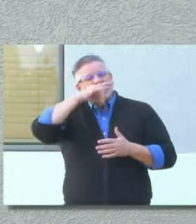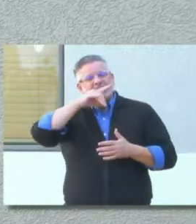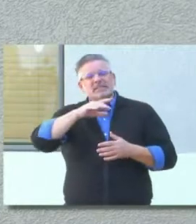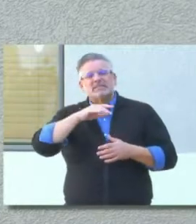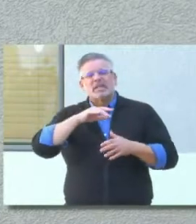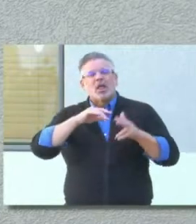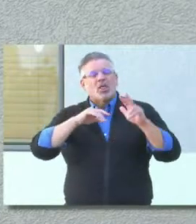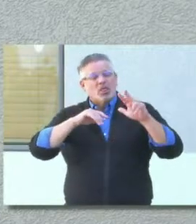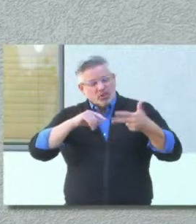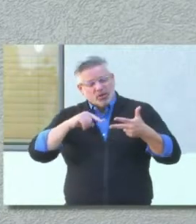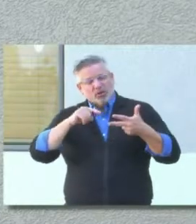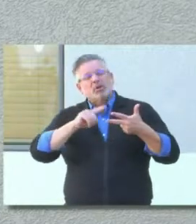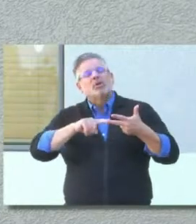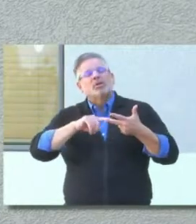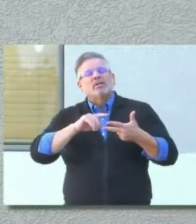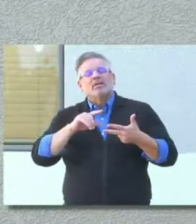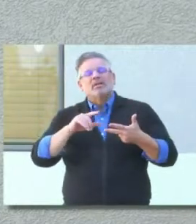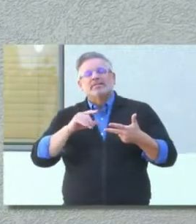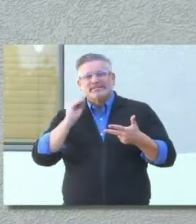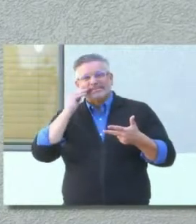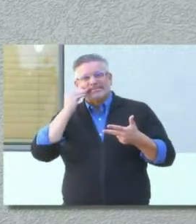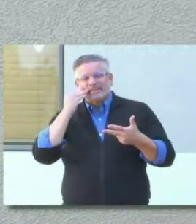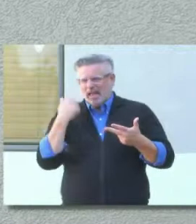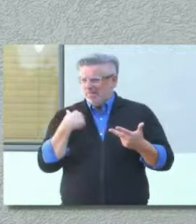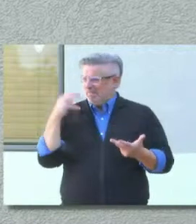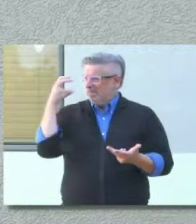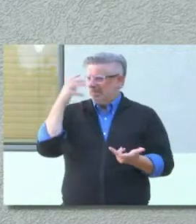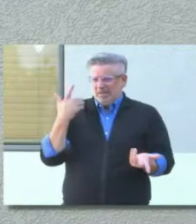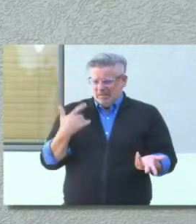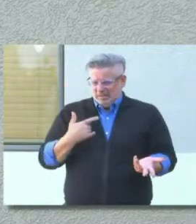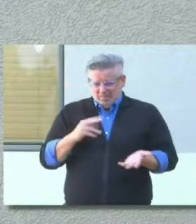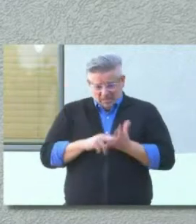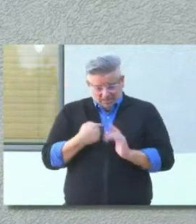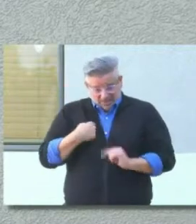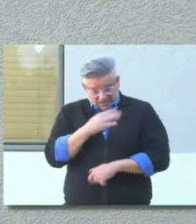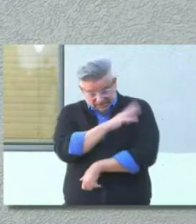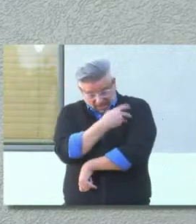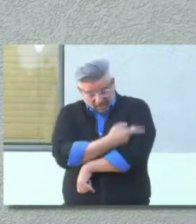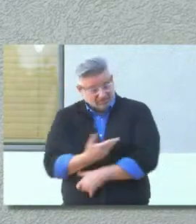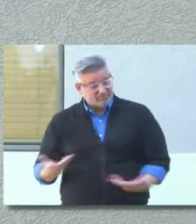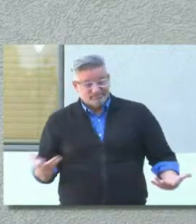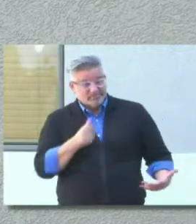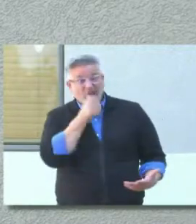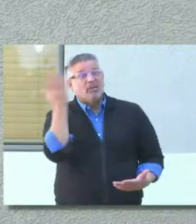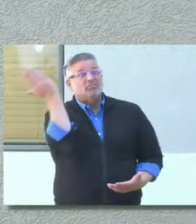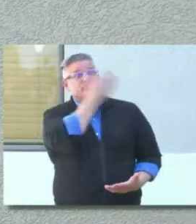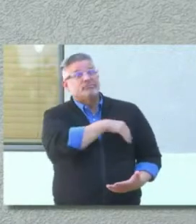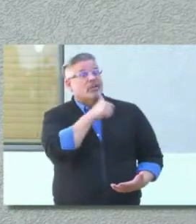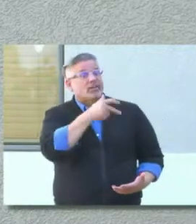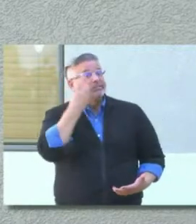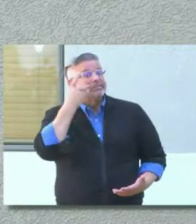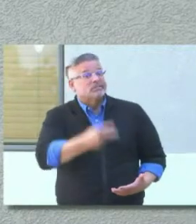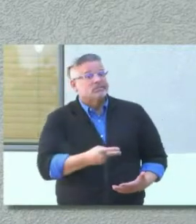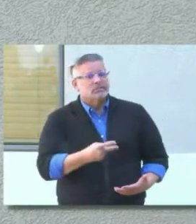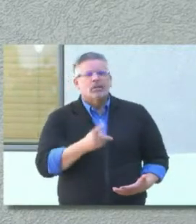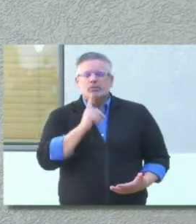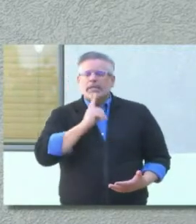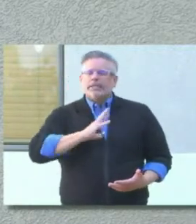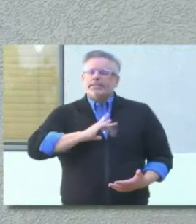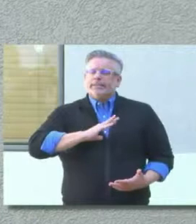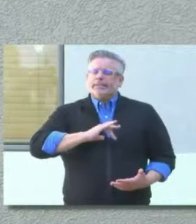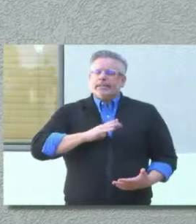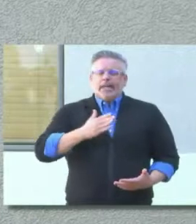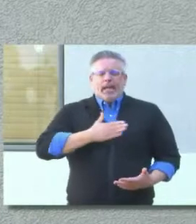third place. See their smiles. I would have missed all that. And so I'm really pleased that I took their